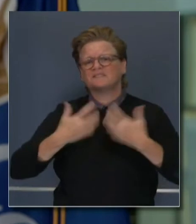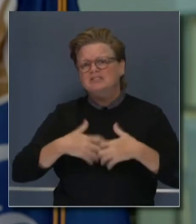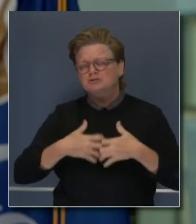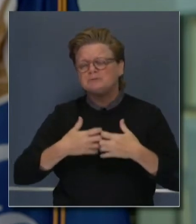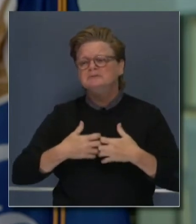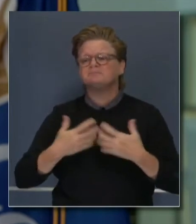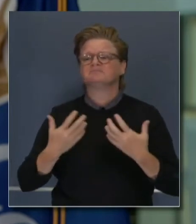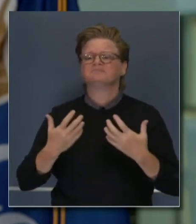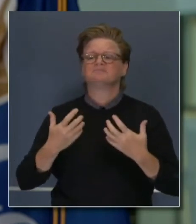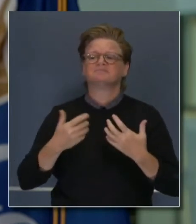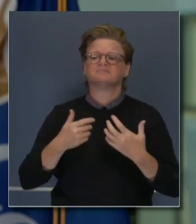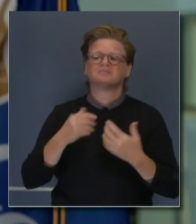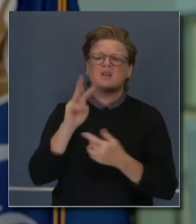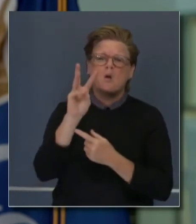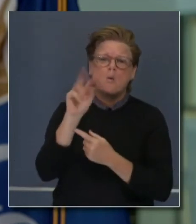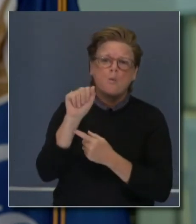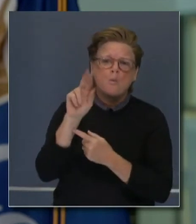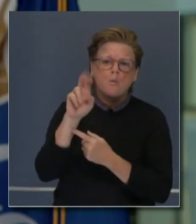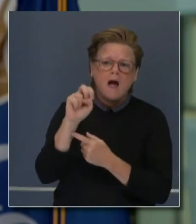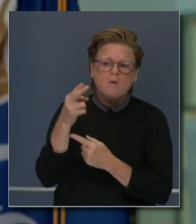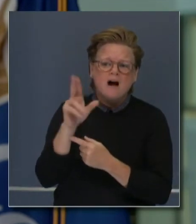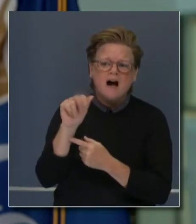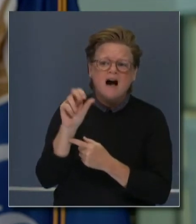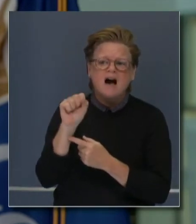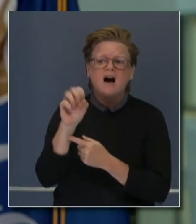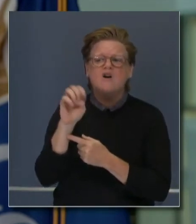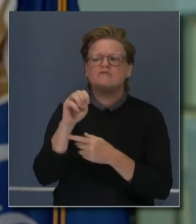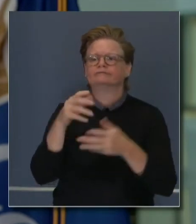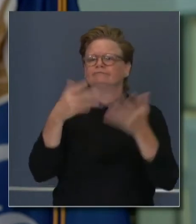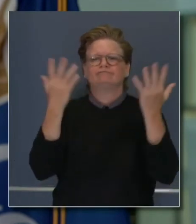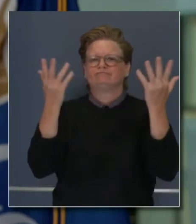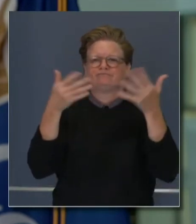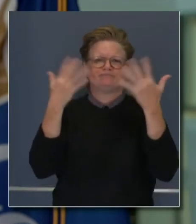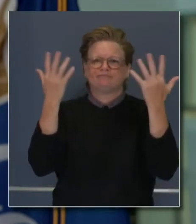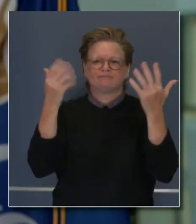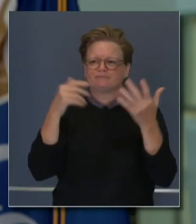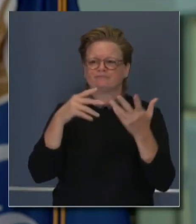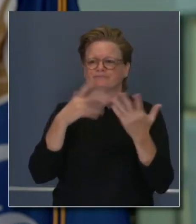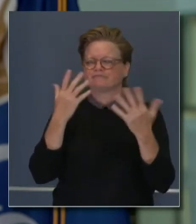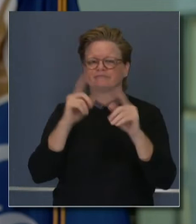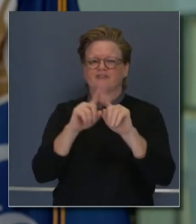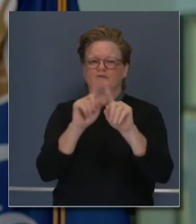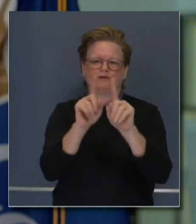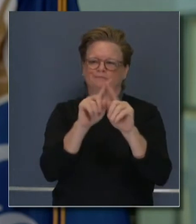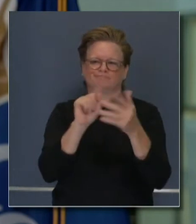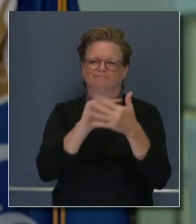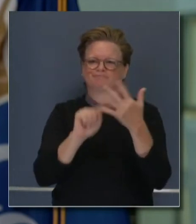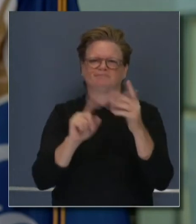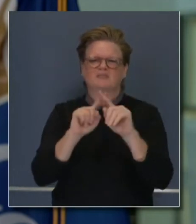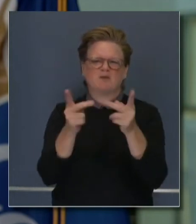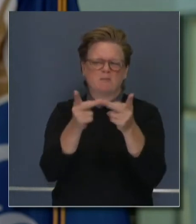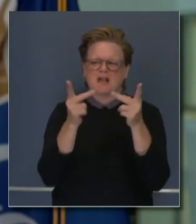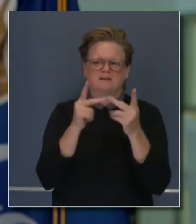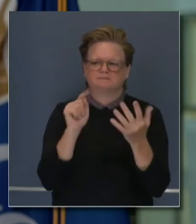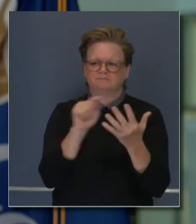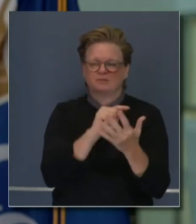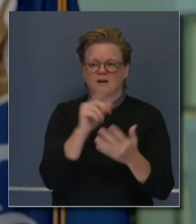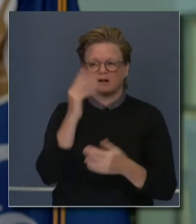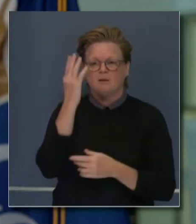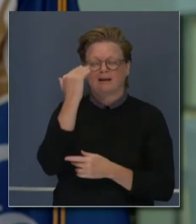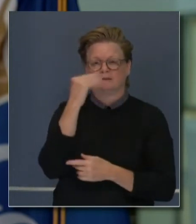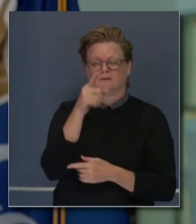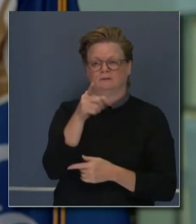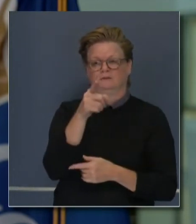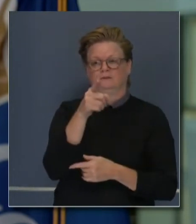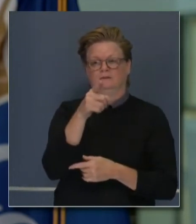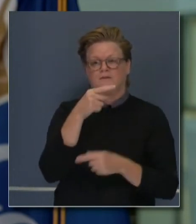warehouses and meat processing plants and agricultural workplaces have that's where a lot of cases have been tied to people who